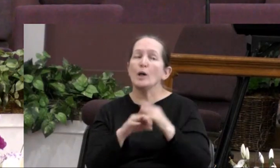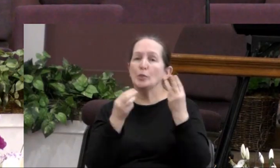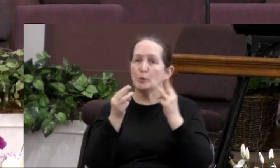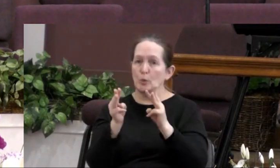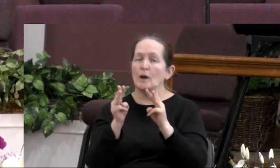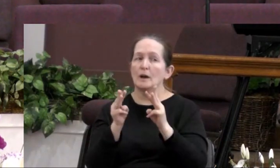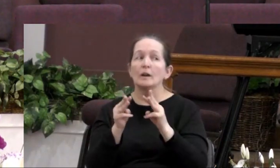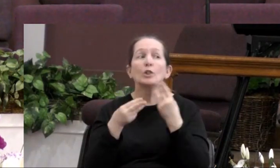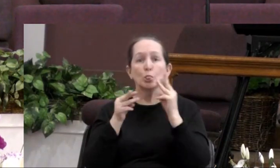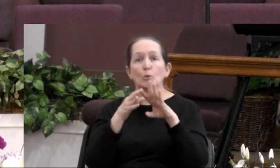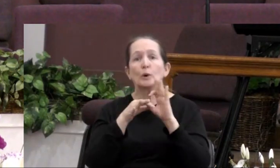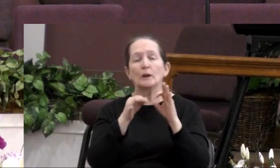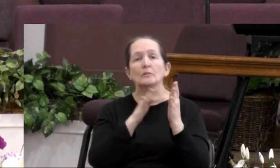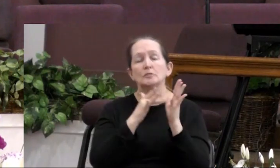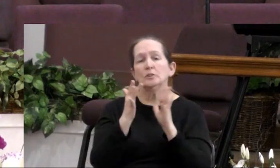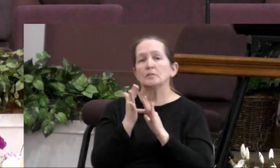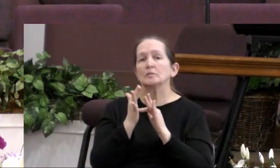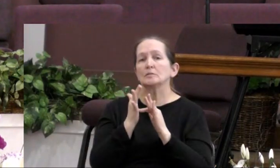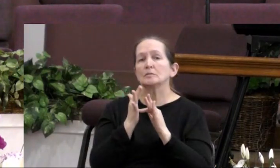The way of Jesus.